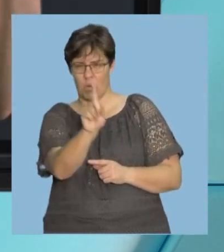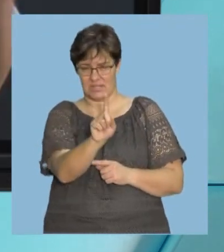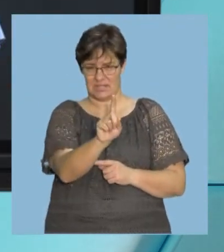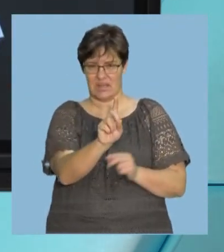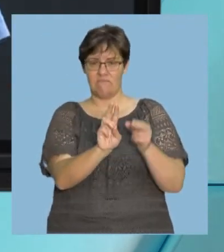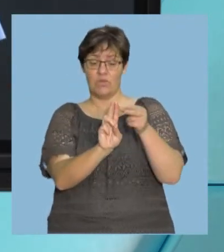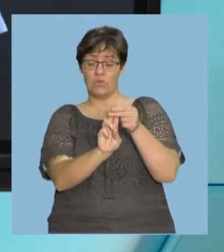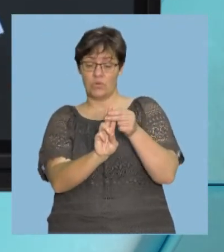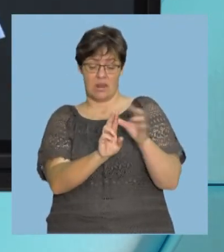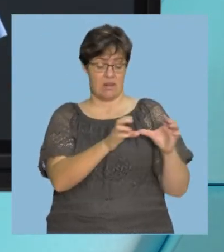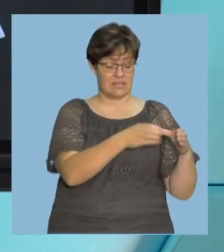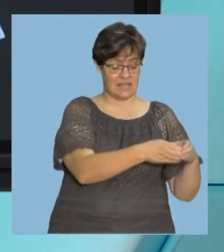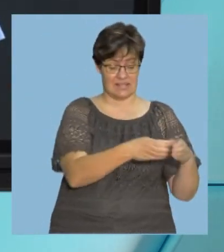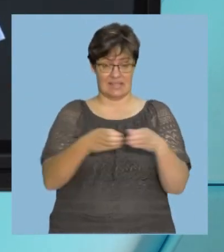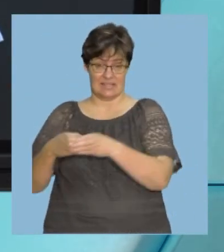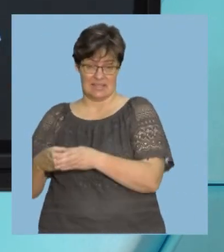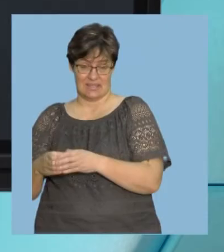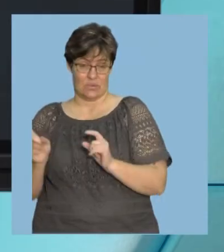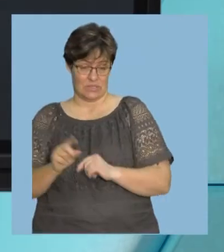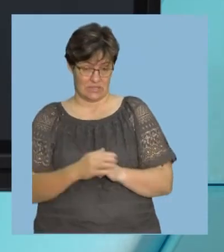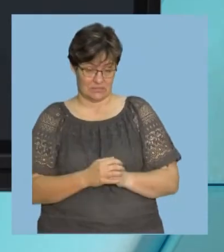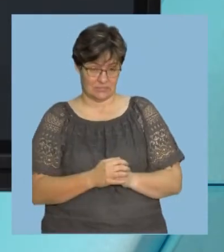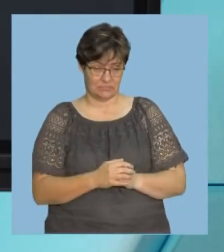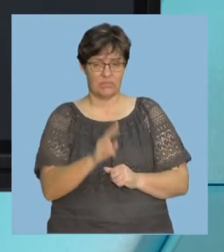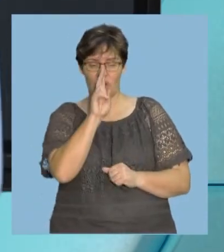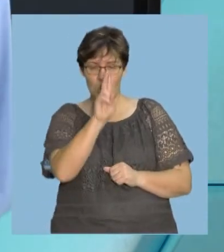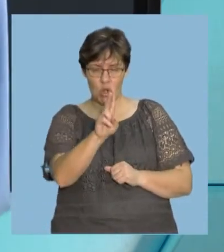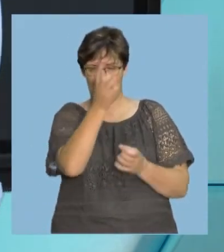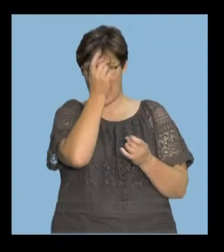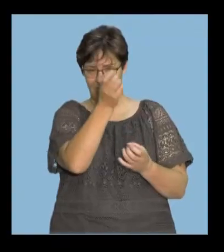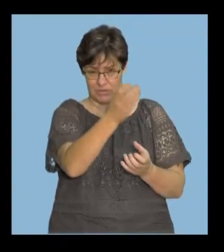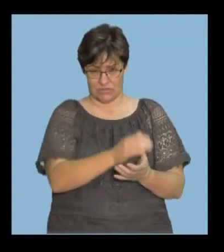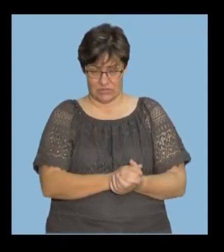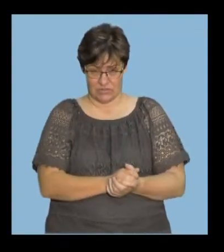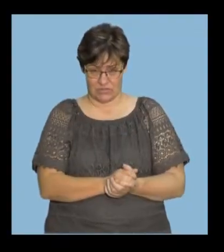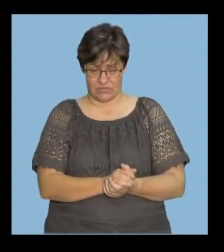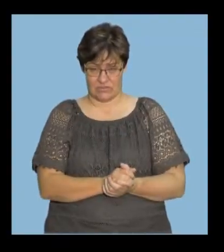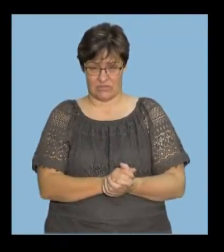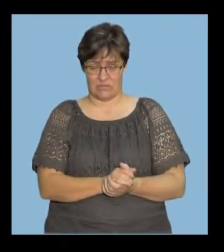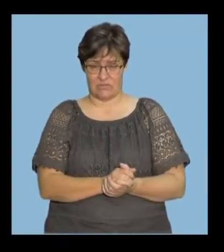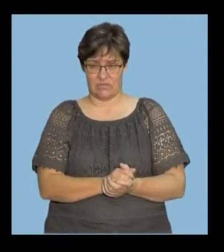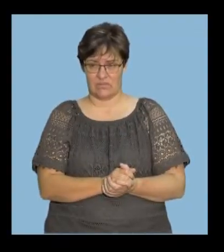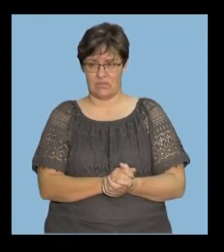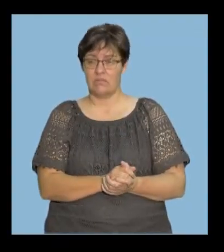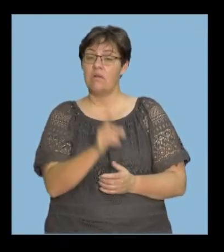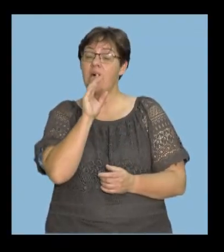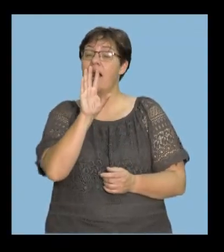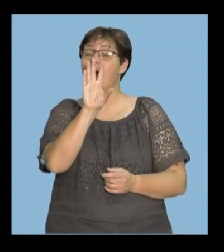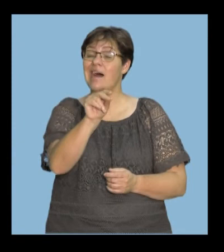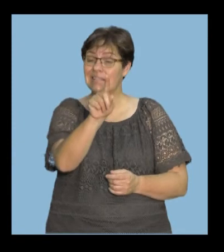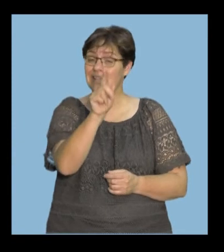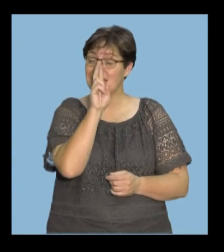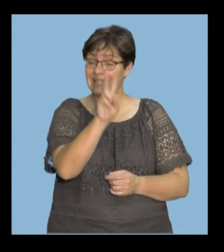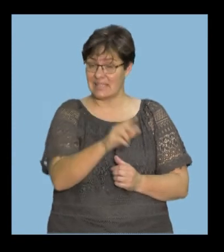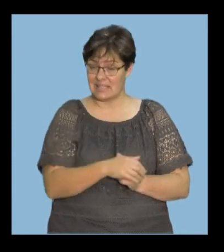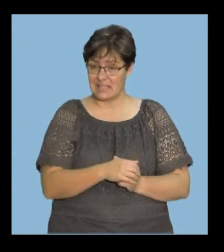the union of two sets is. So have a look at the data, and I want to remind you that they're asking